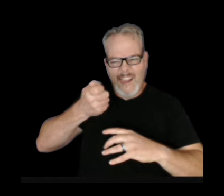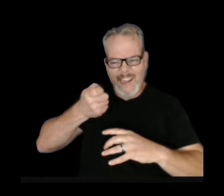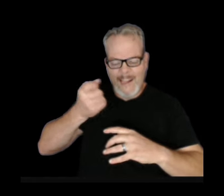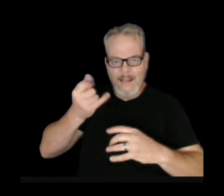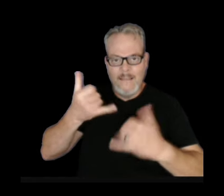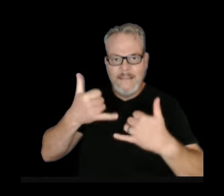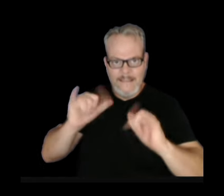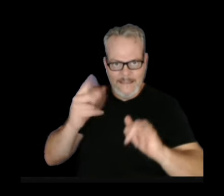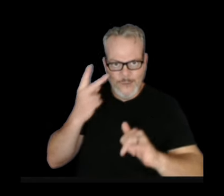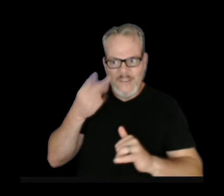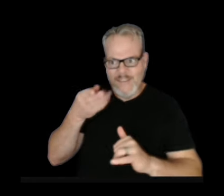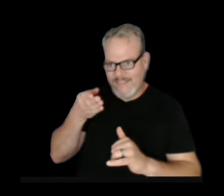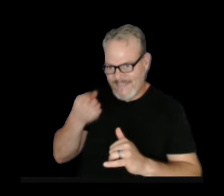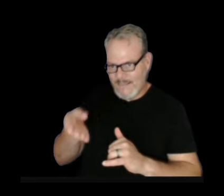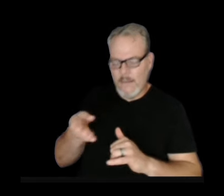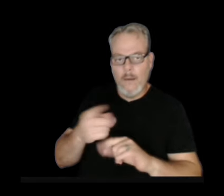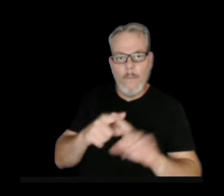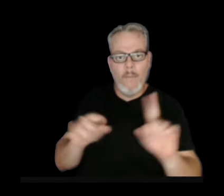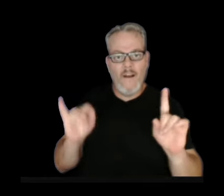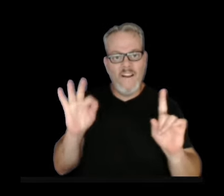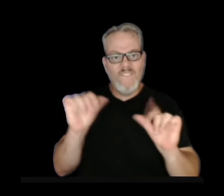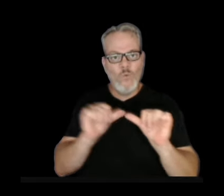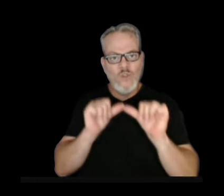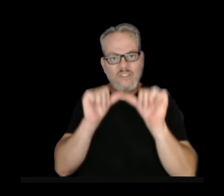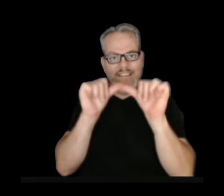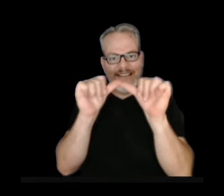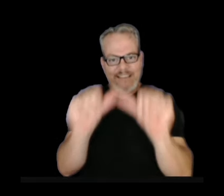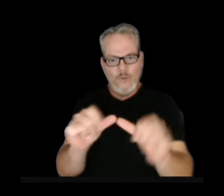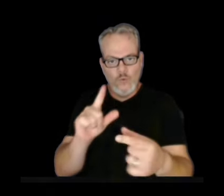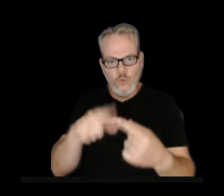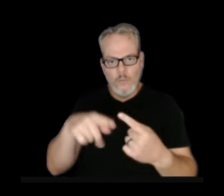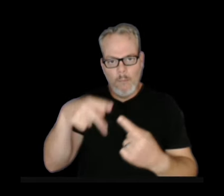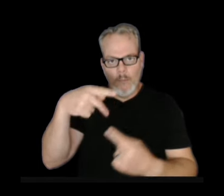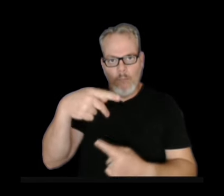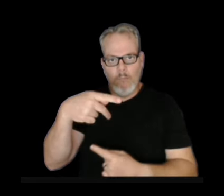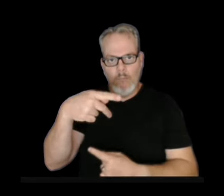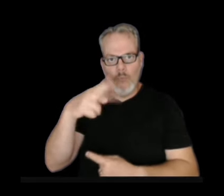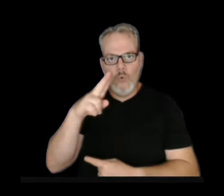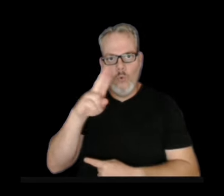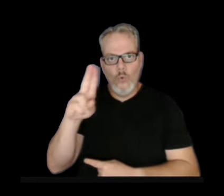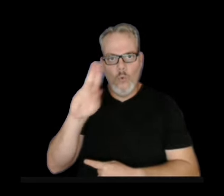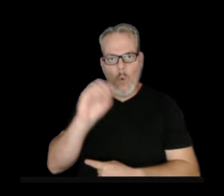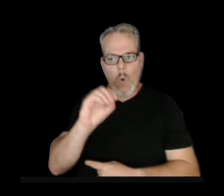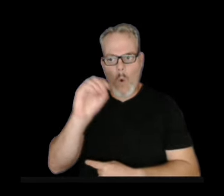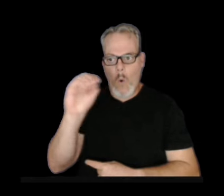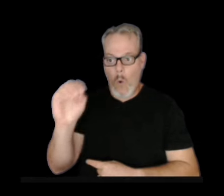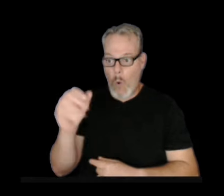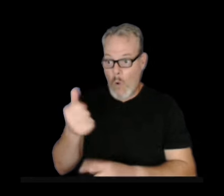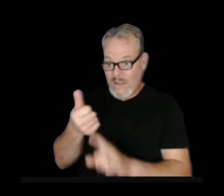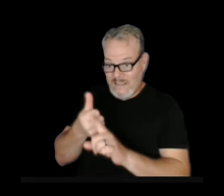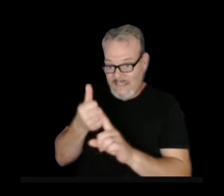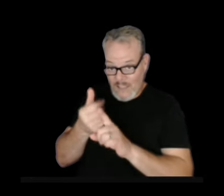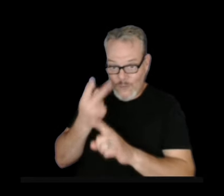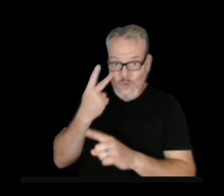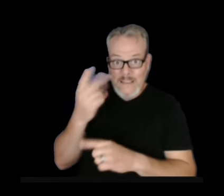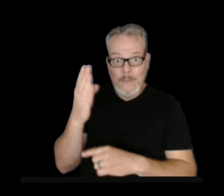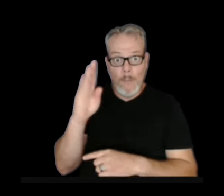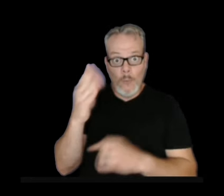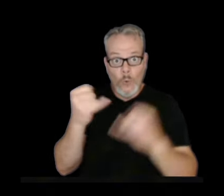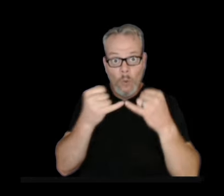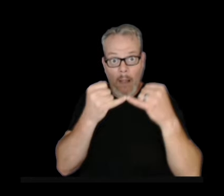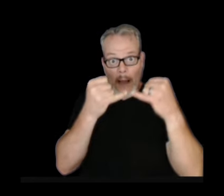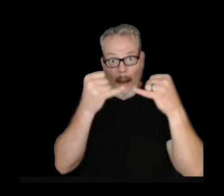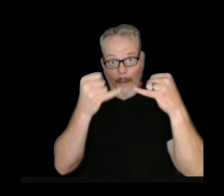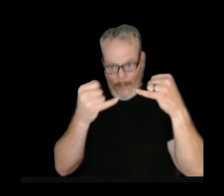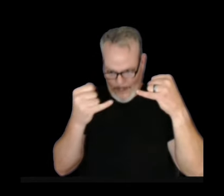here. But if we continue further down the rift to Puʻuʻōʻō, we see that while Puʻuʻōʻō itself has been